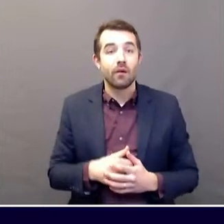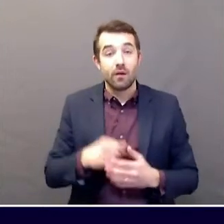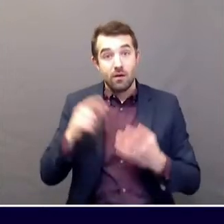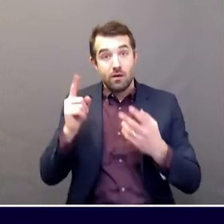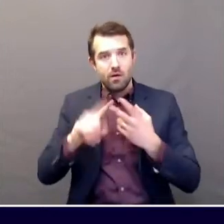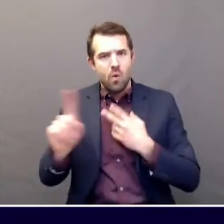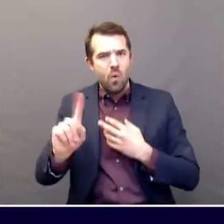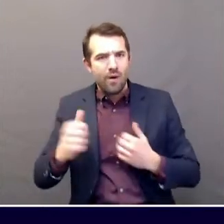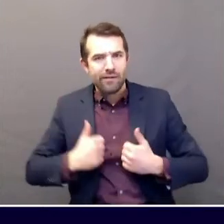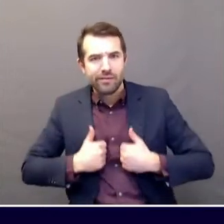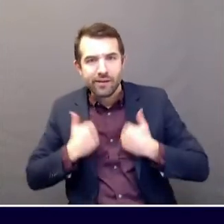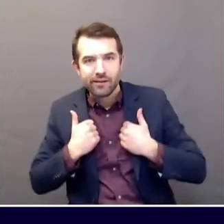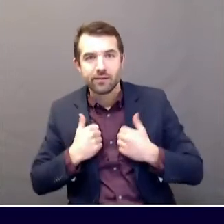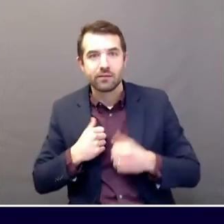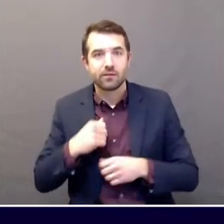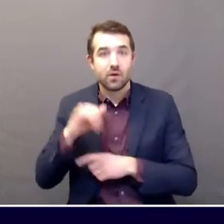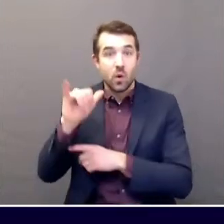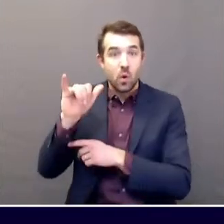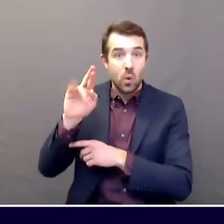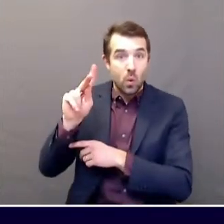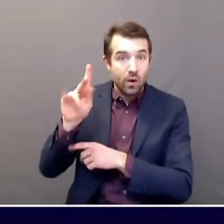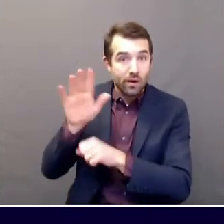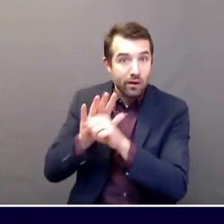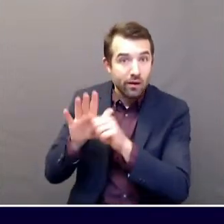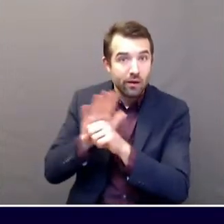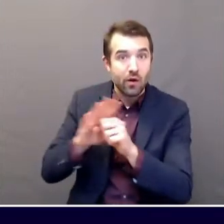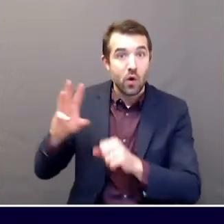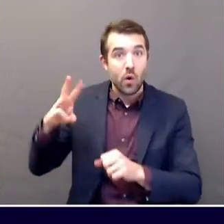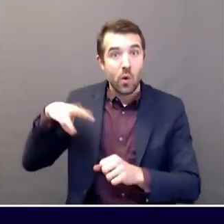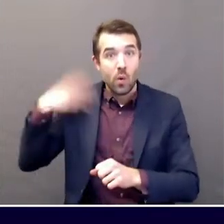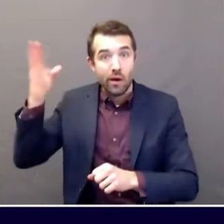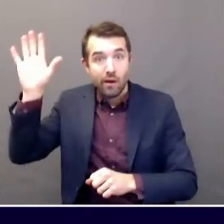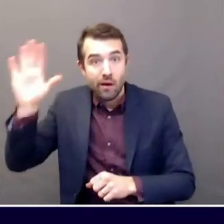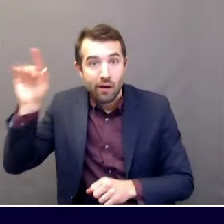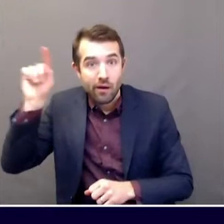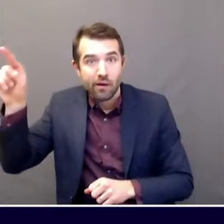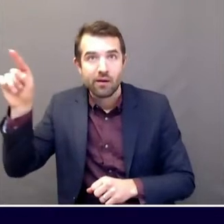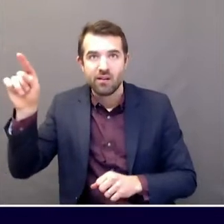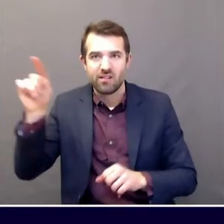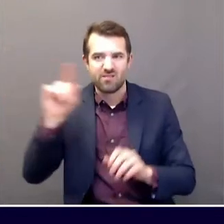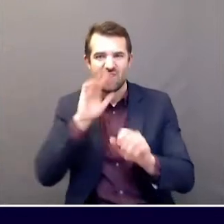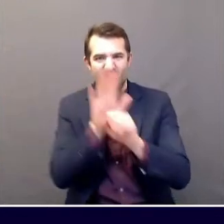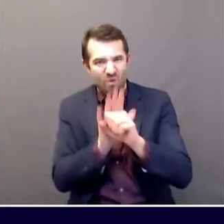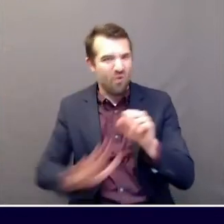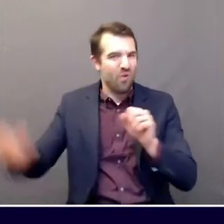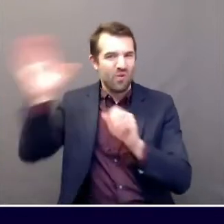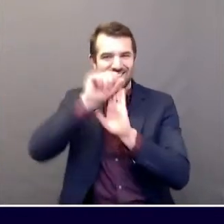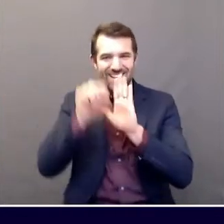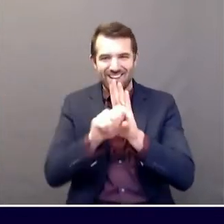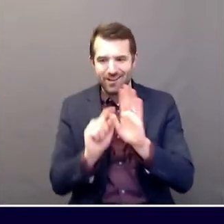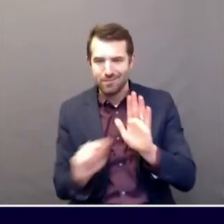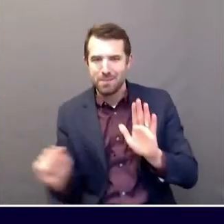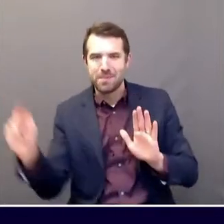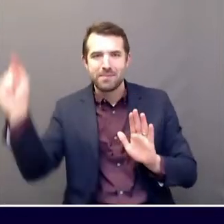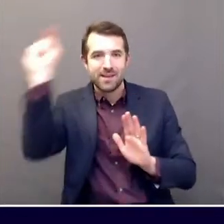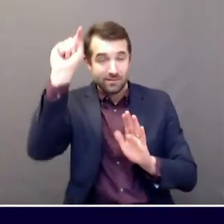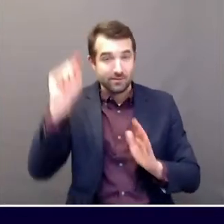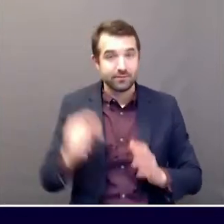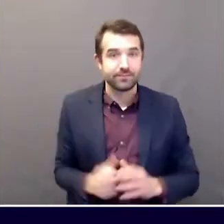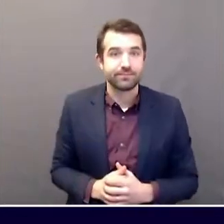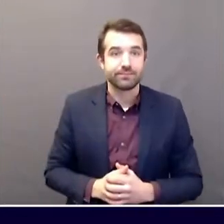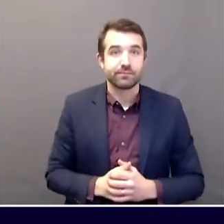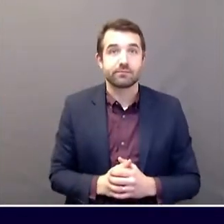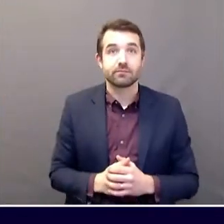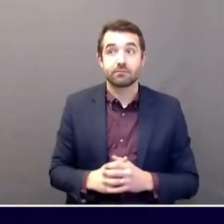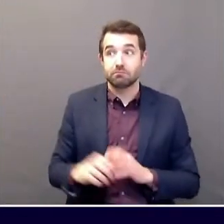does include Washington County. We'll be looking at the data that we're developing to identify both people who may, because of